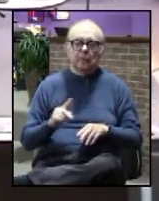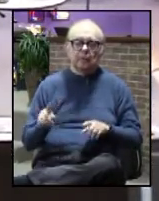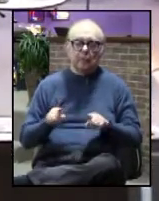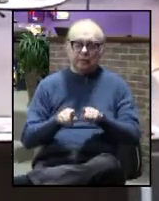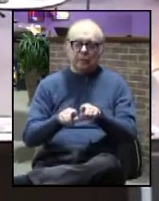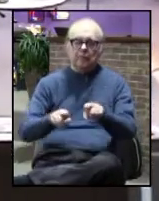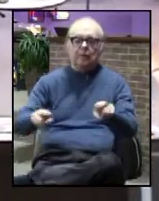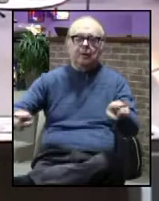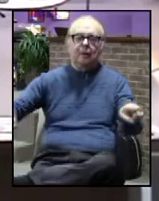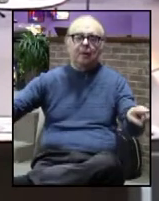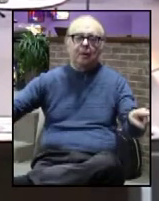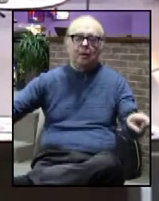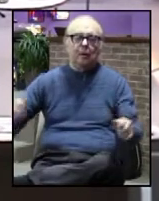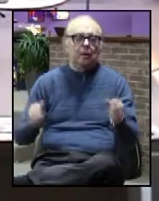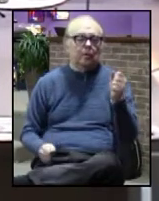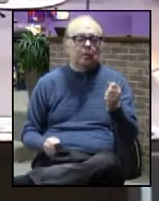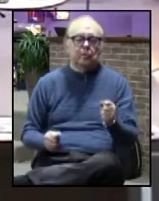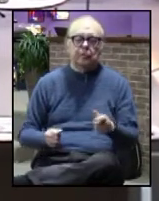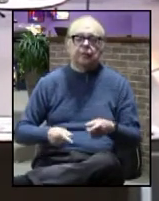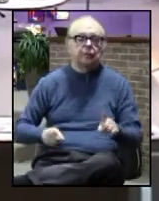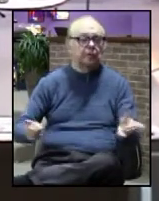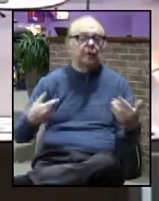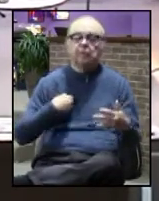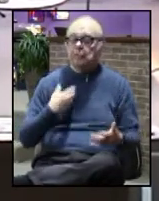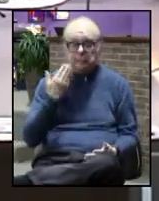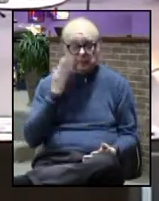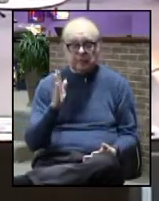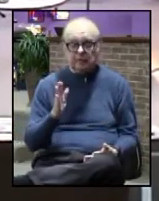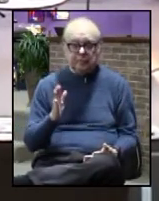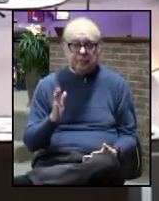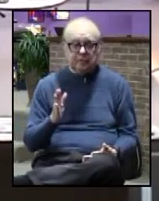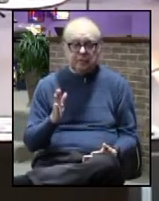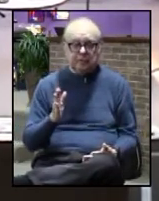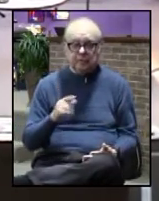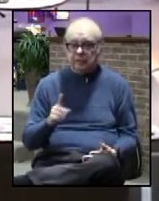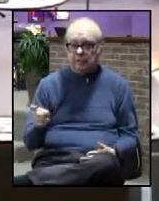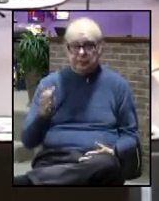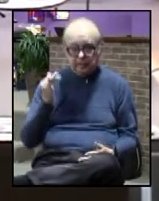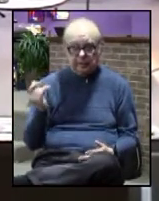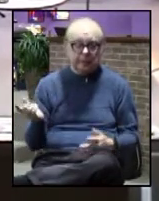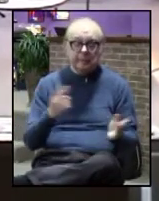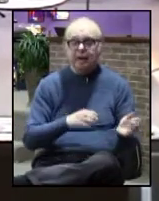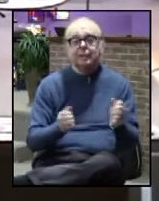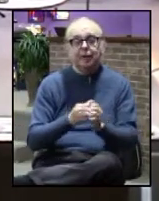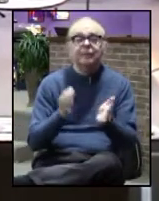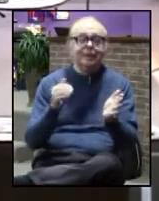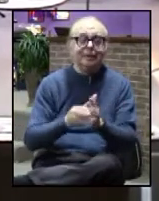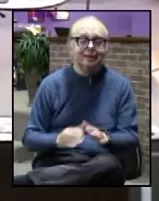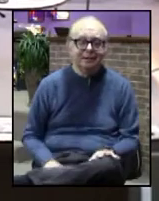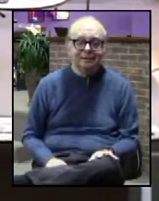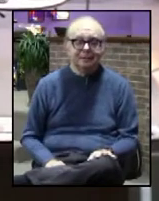water. Which way do we go? I said, I have no clue, but it's going to take us somewhere, and hopefully it'll come back together.